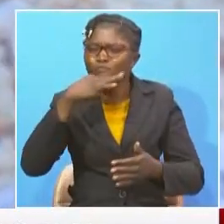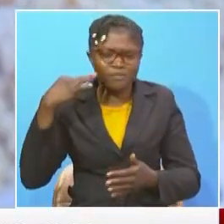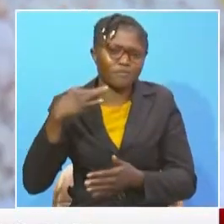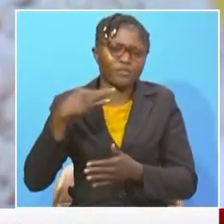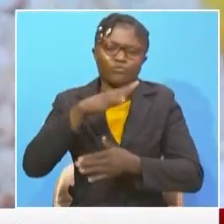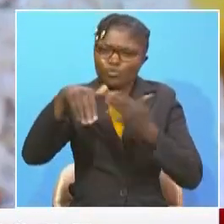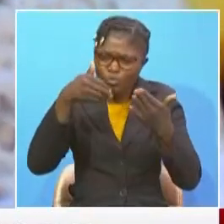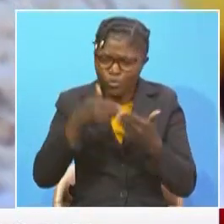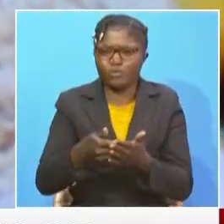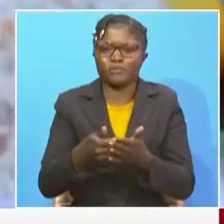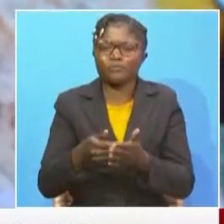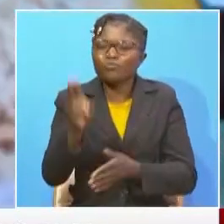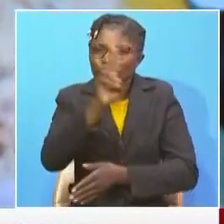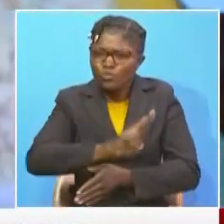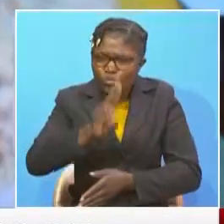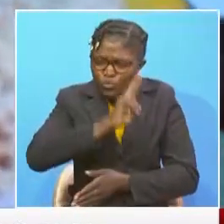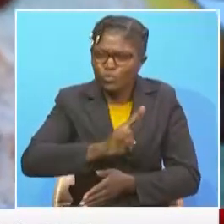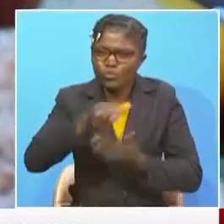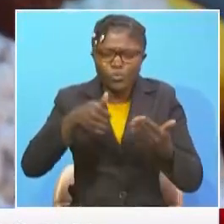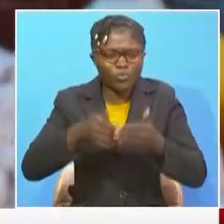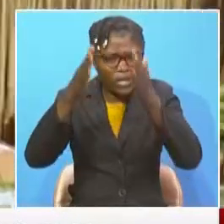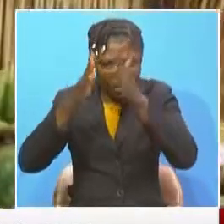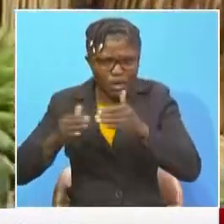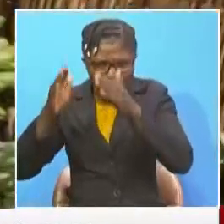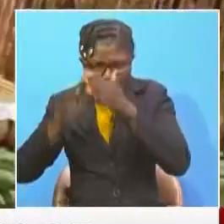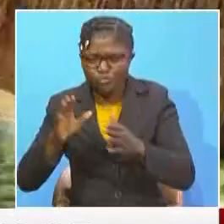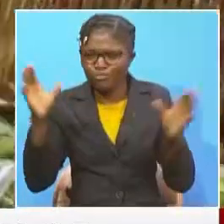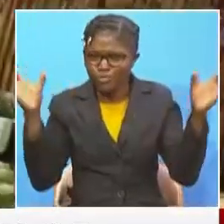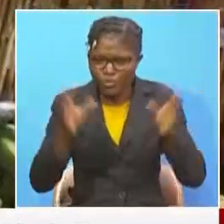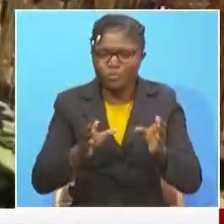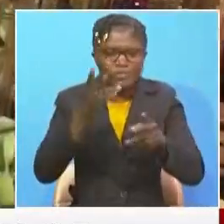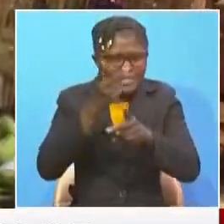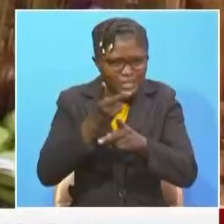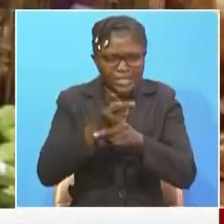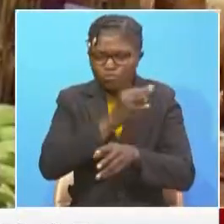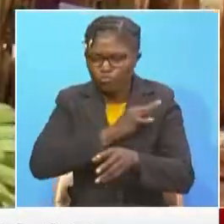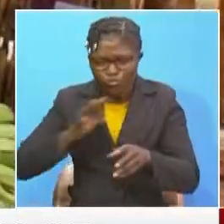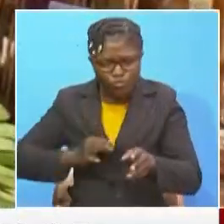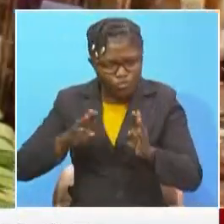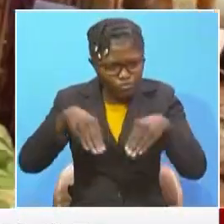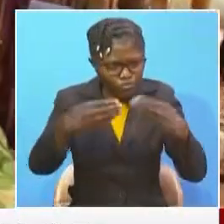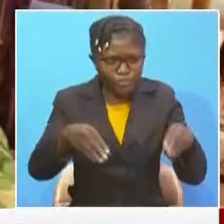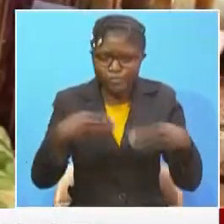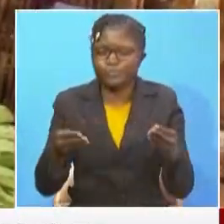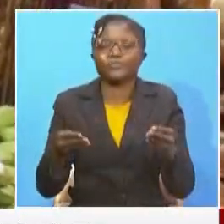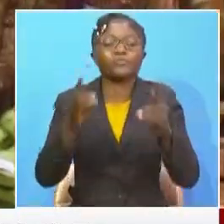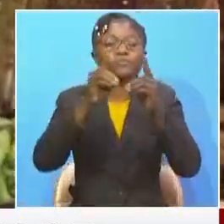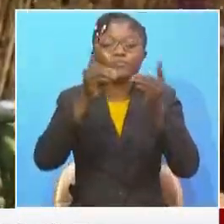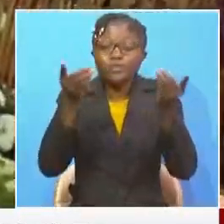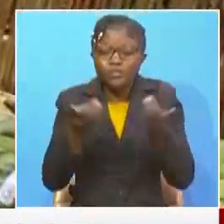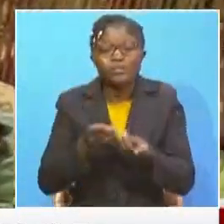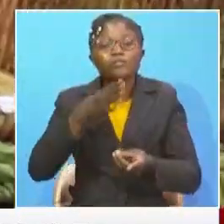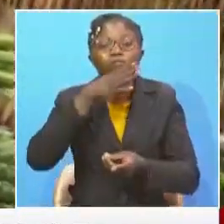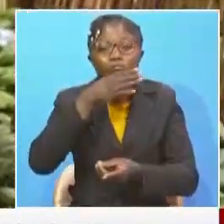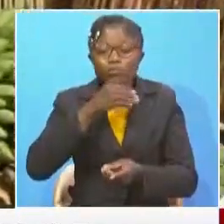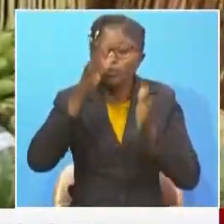District to prioritize the welfare of their households and communities by maintaining food supplies. The district commissioner said